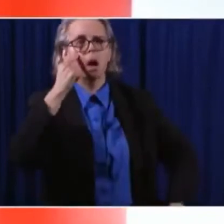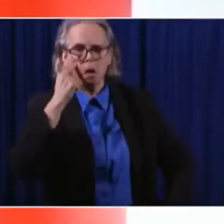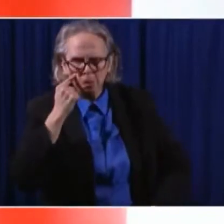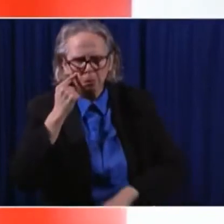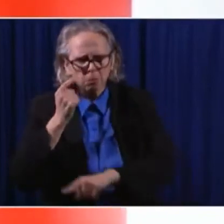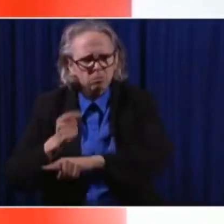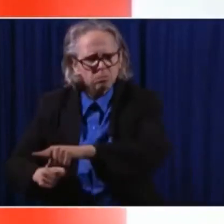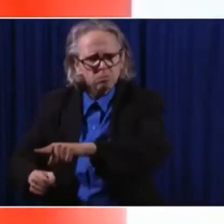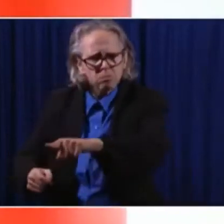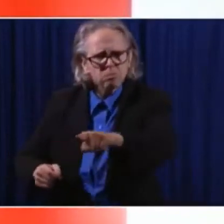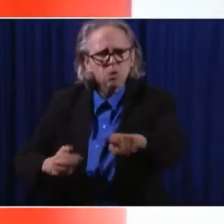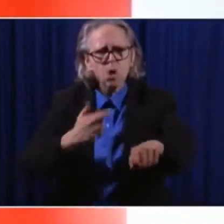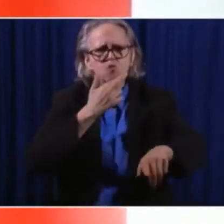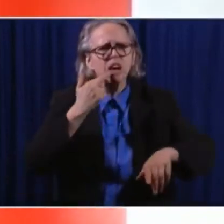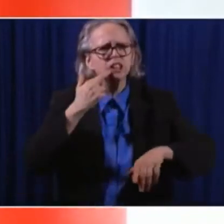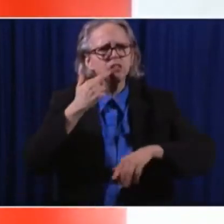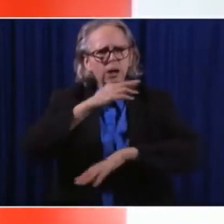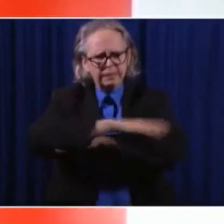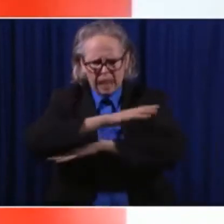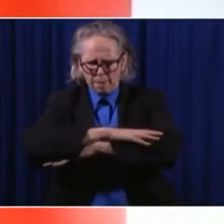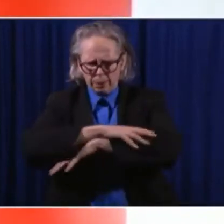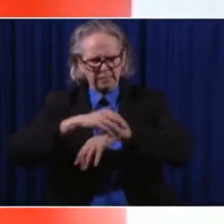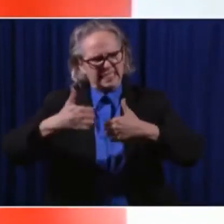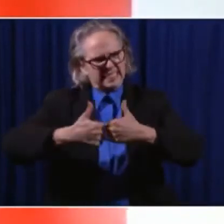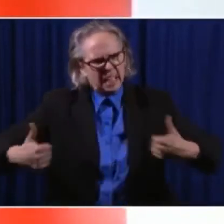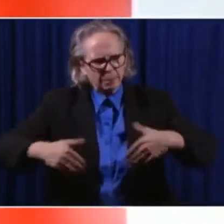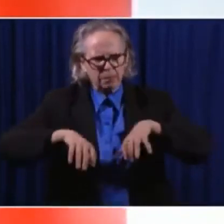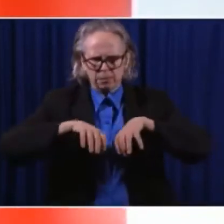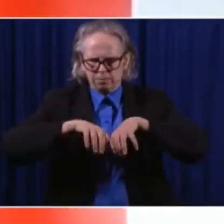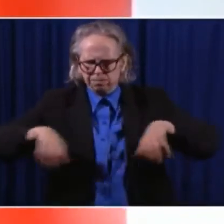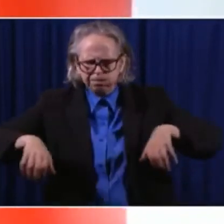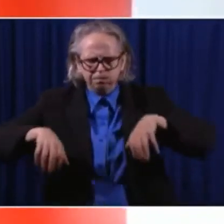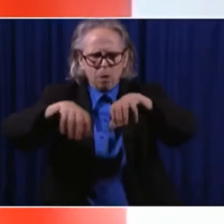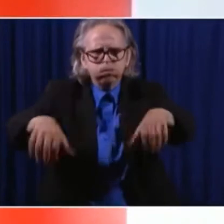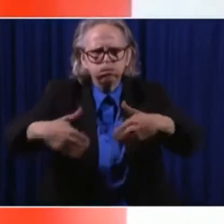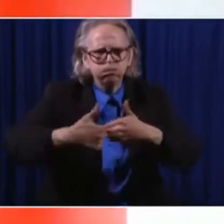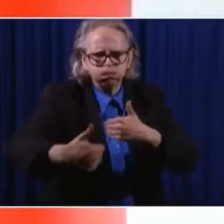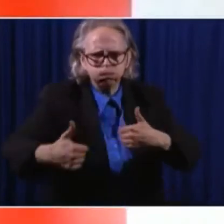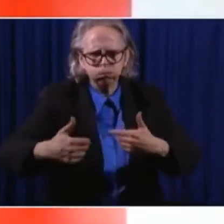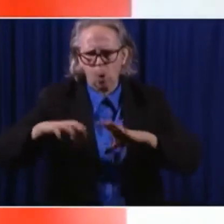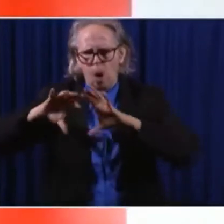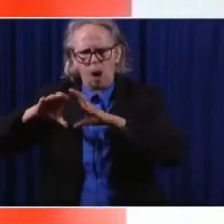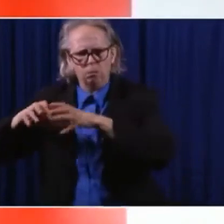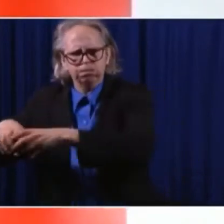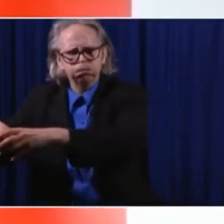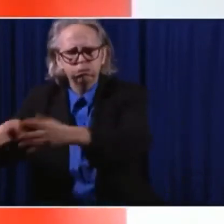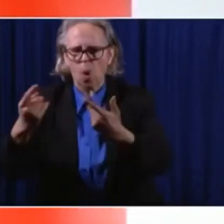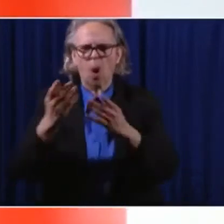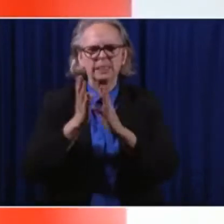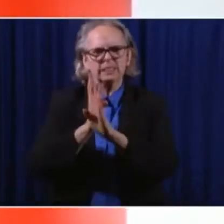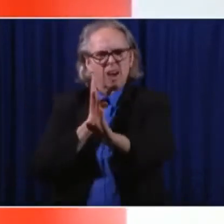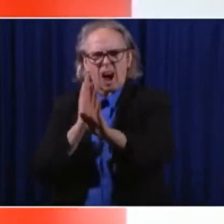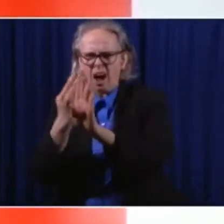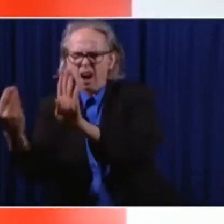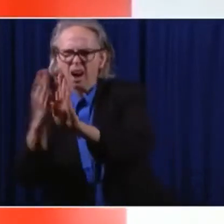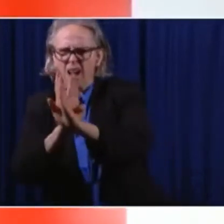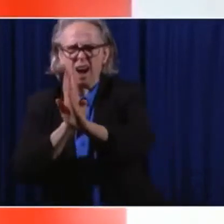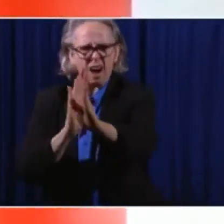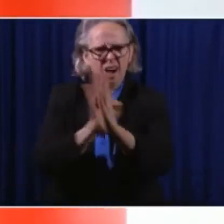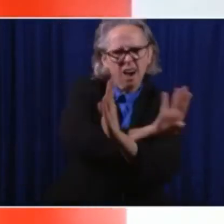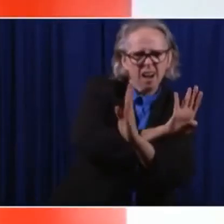barriers between tables and booths. They're doing more extensive cleaning and sanitizing. And it was already something that was critical to our